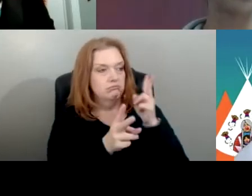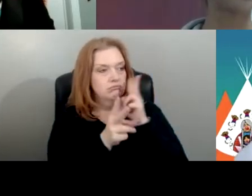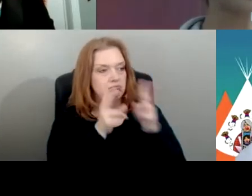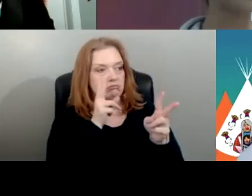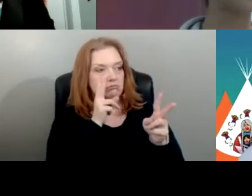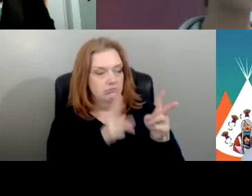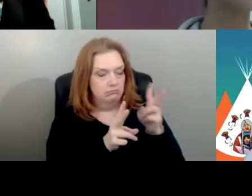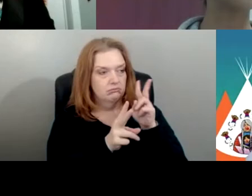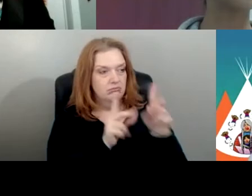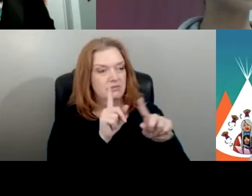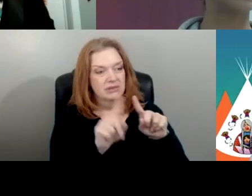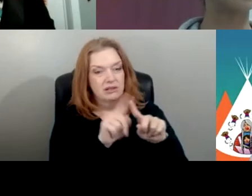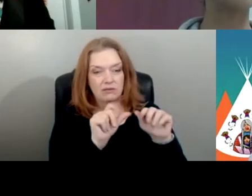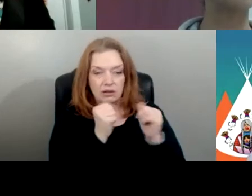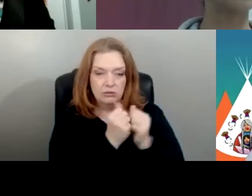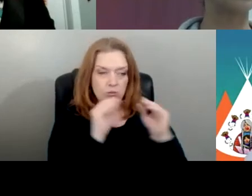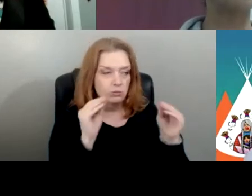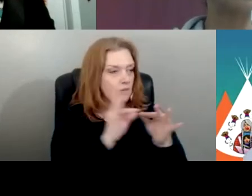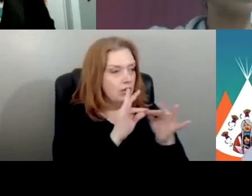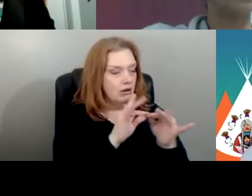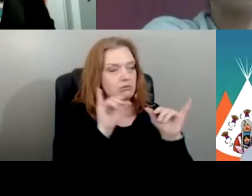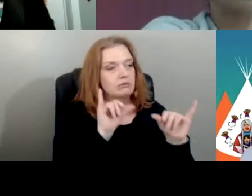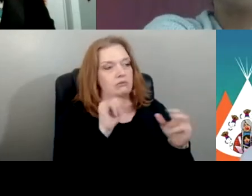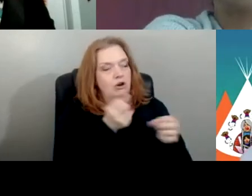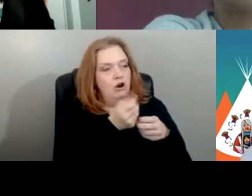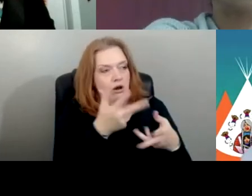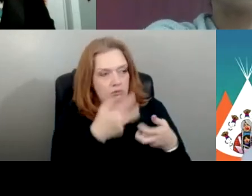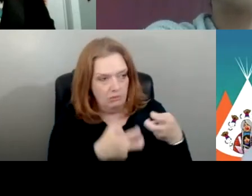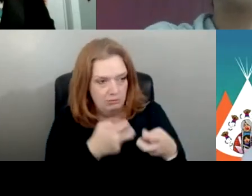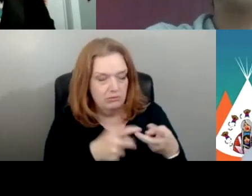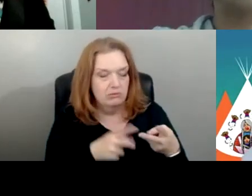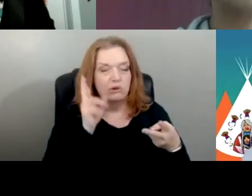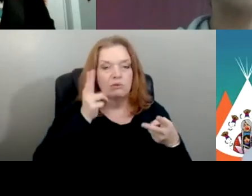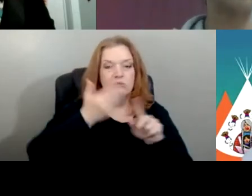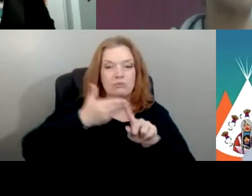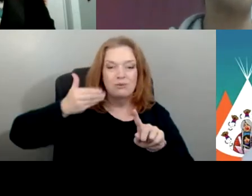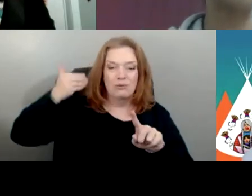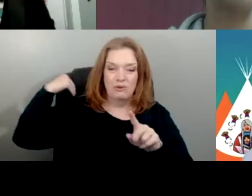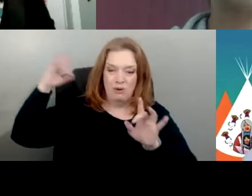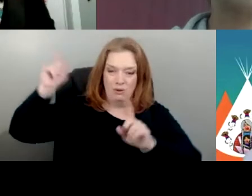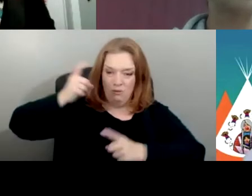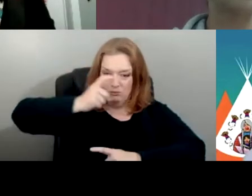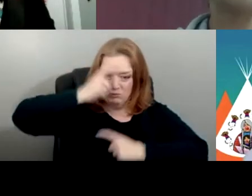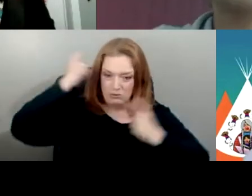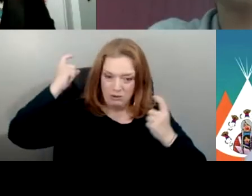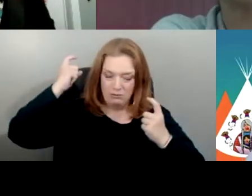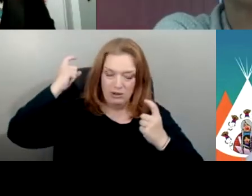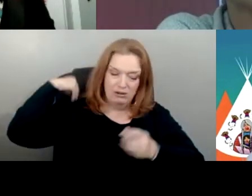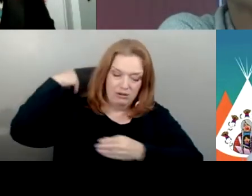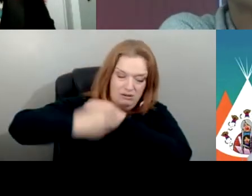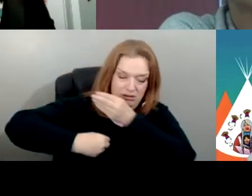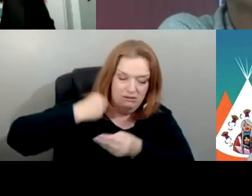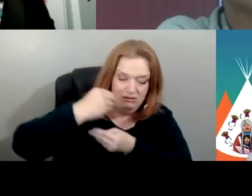between agencies. You hear the issues of historical trauma, the context historically and even contemporarily